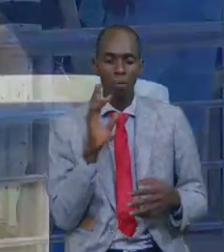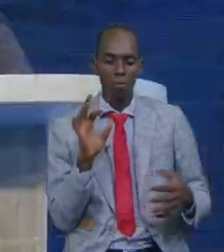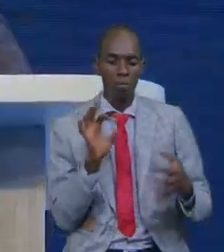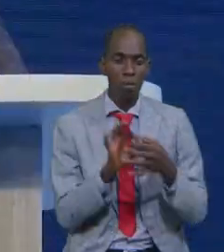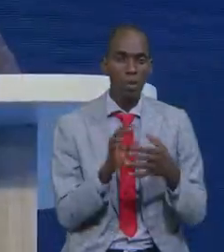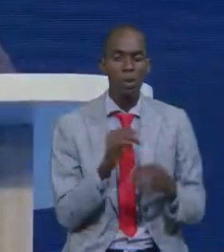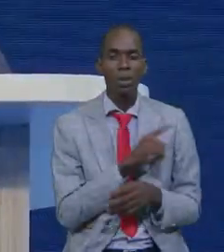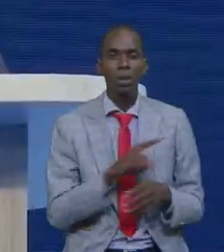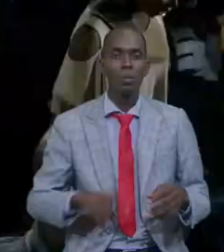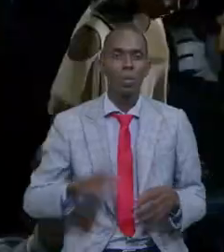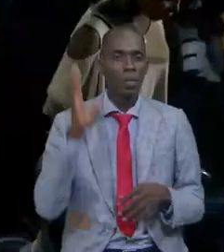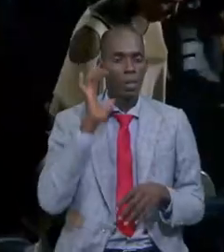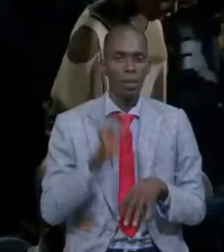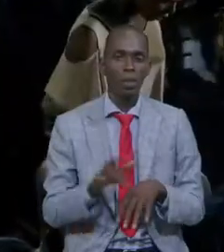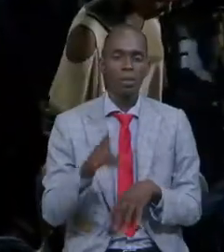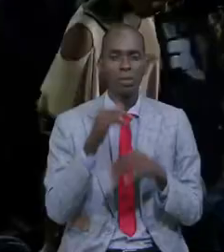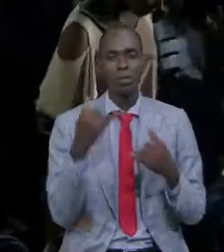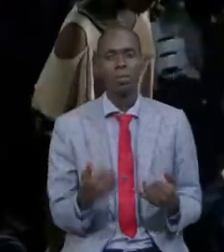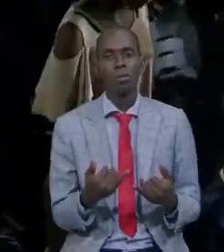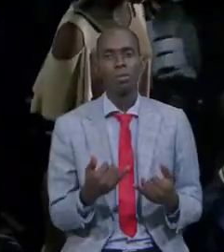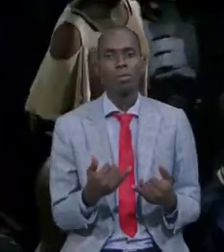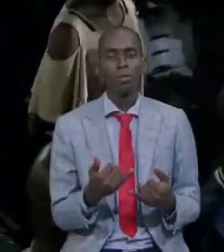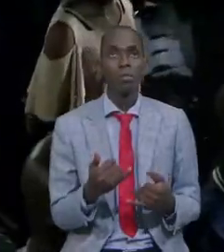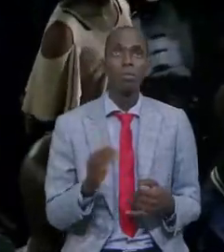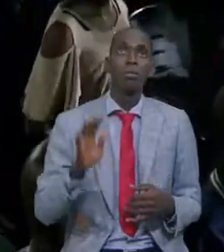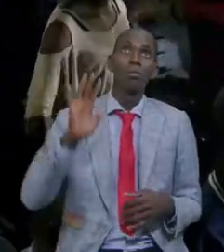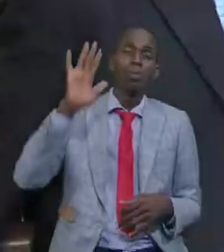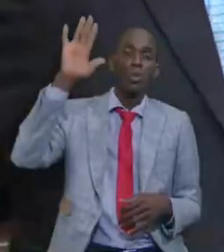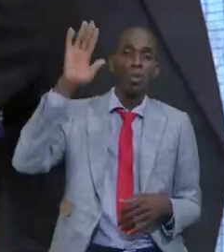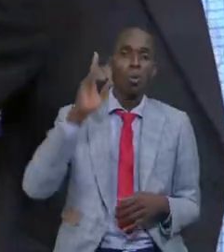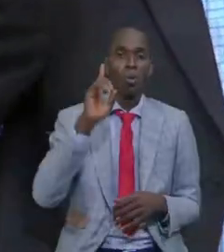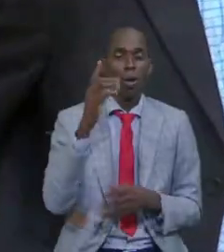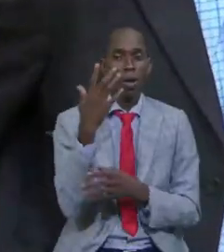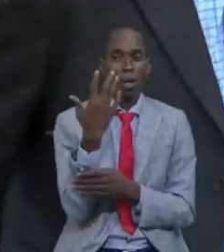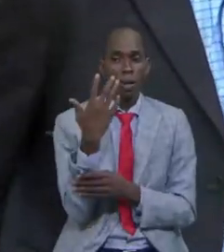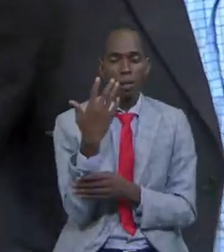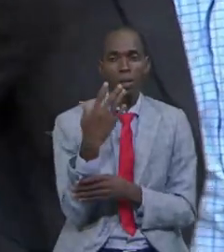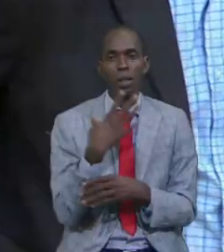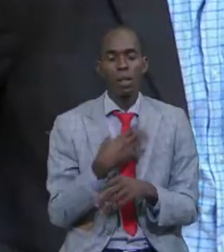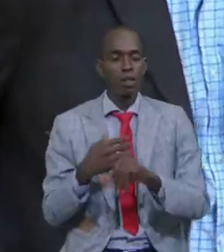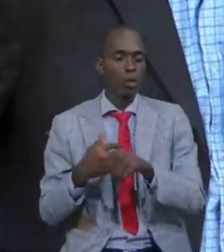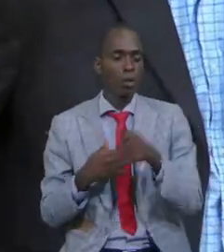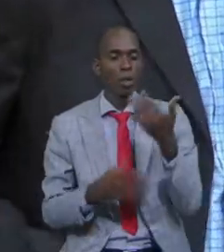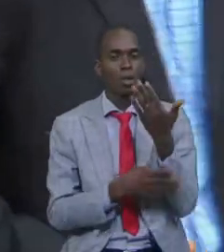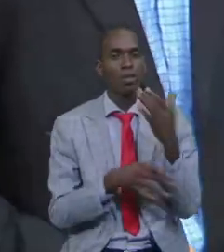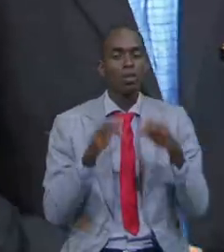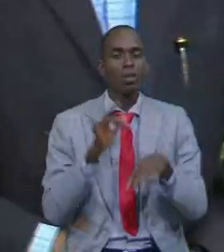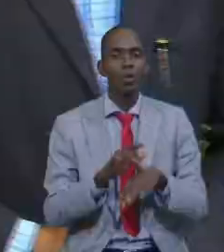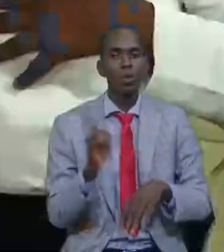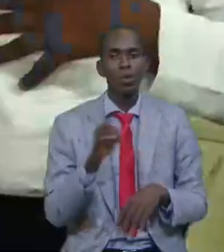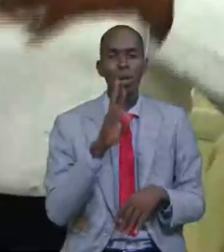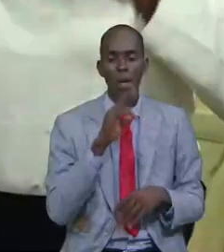Lord will touch you now. Raise up one hand and leave the other hand where you have